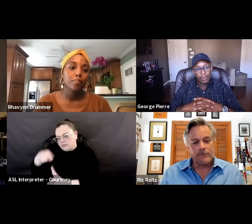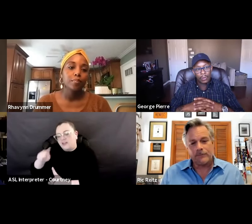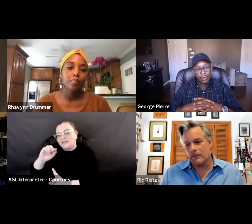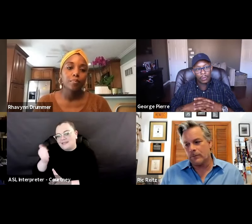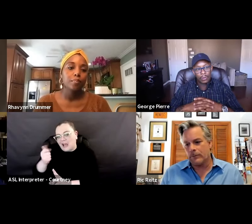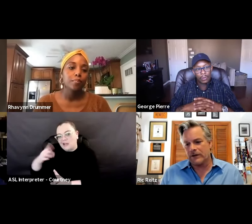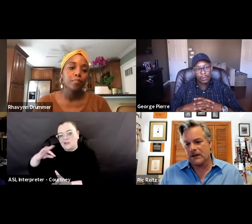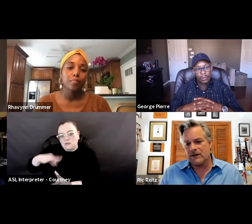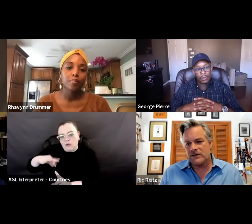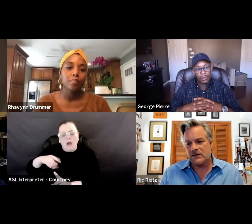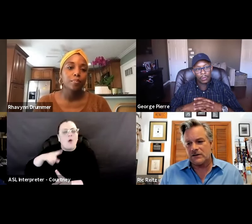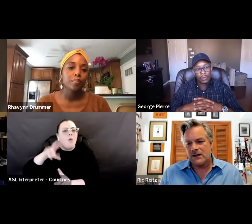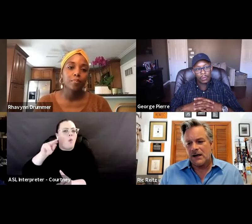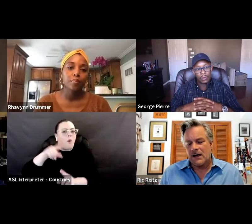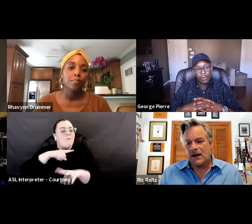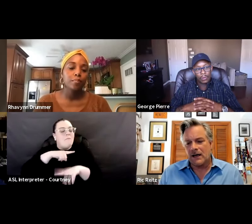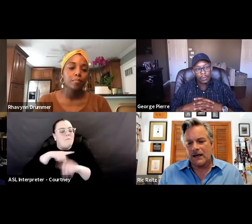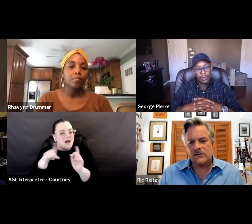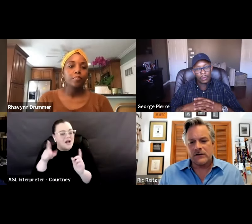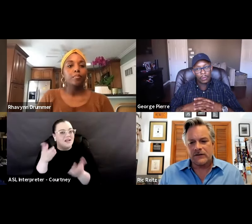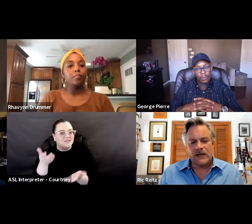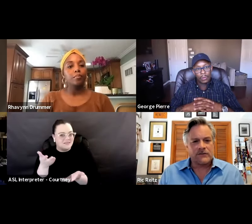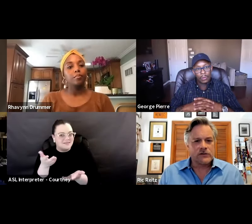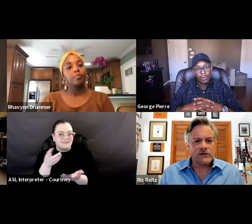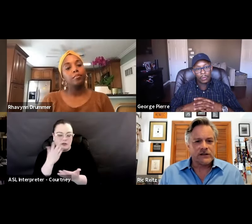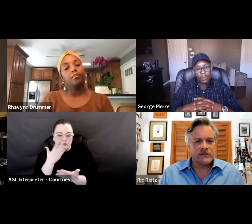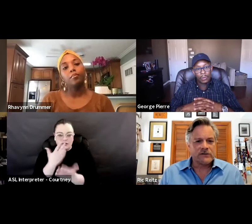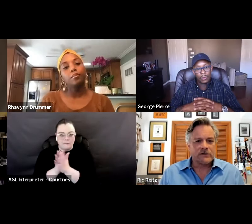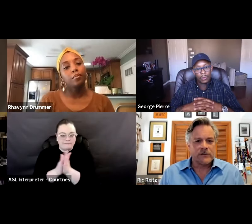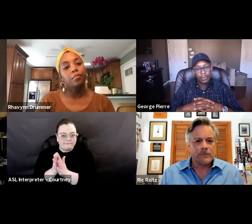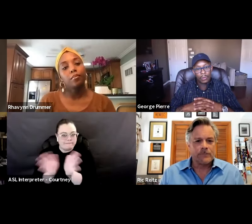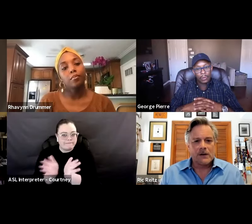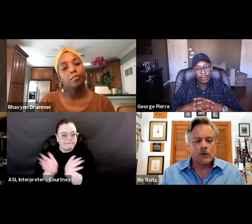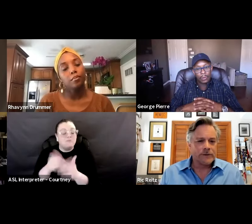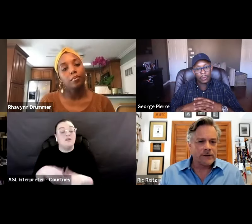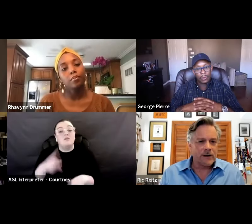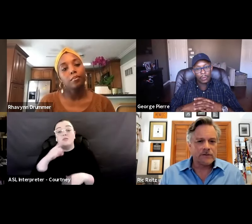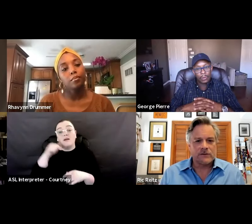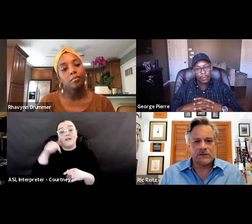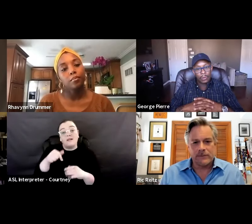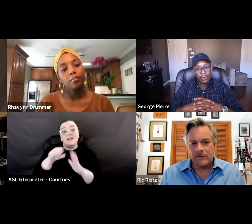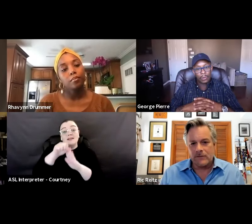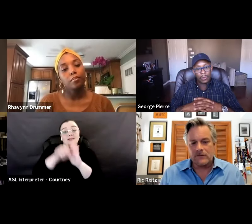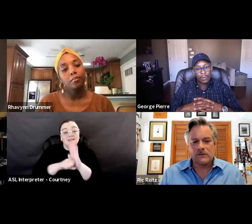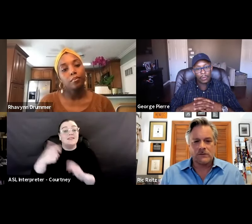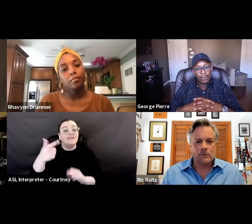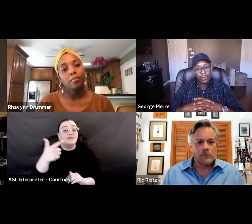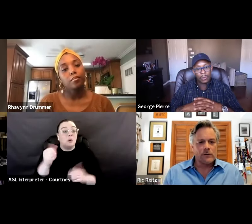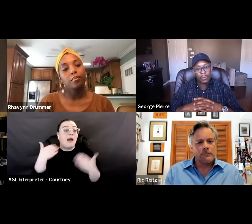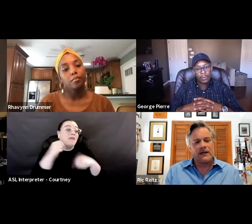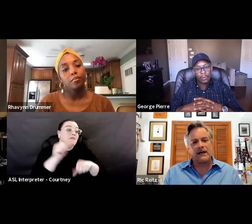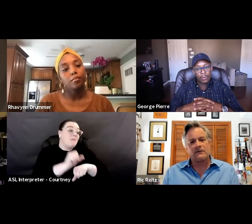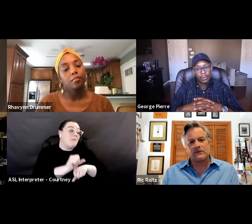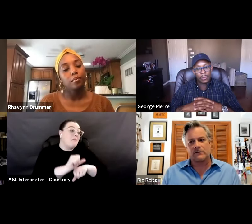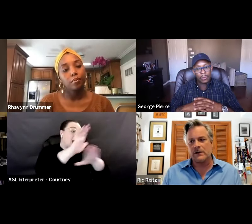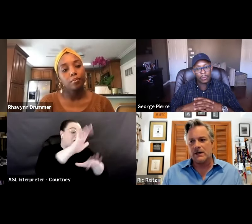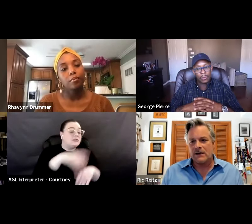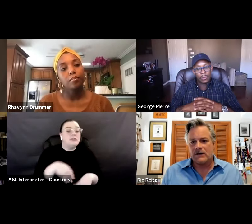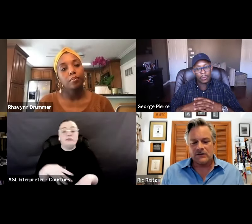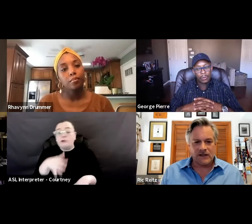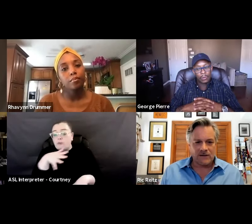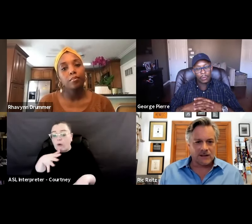line, but the indigenous nature of the state of Georgia shows us from Golden Coast to the mountains, to rural plains,